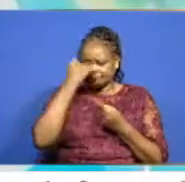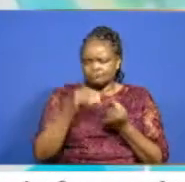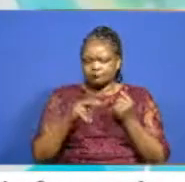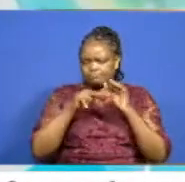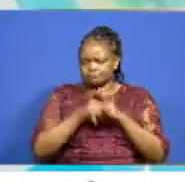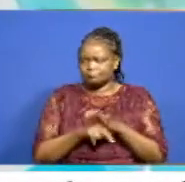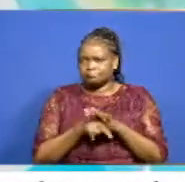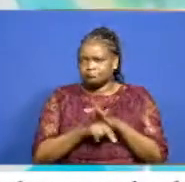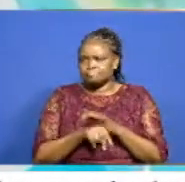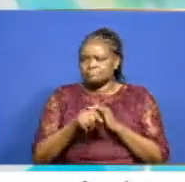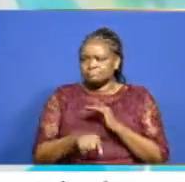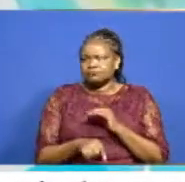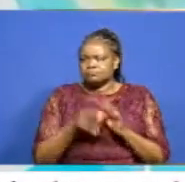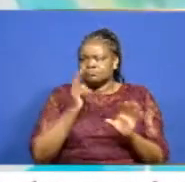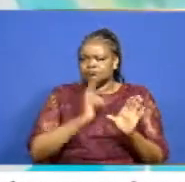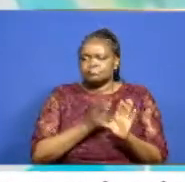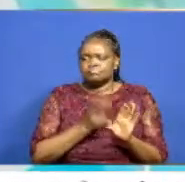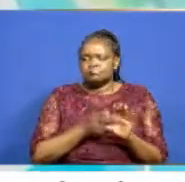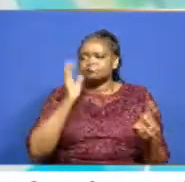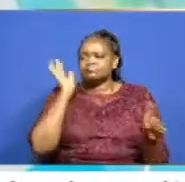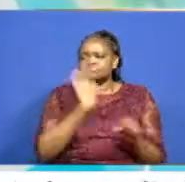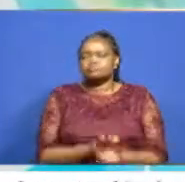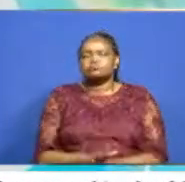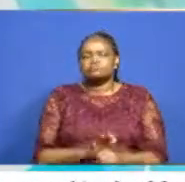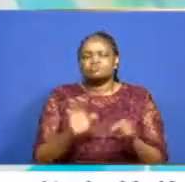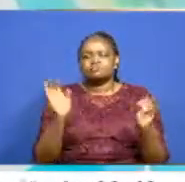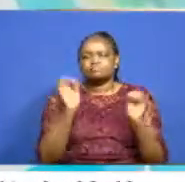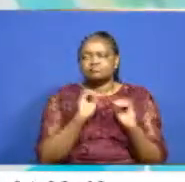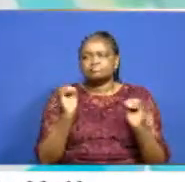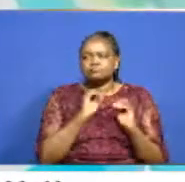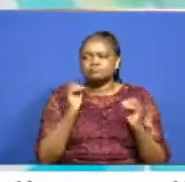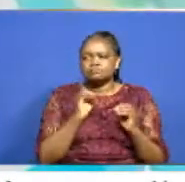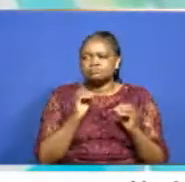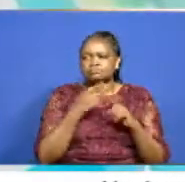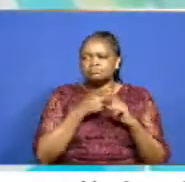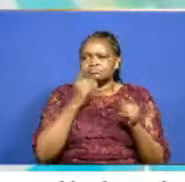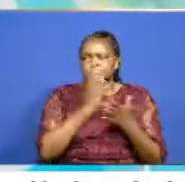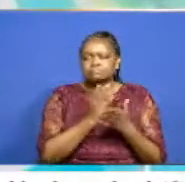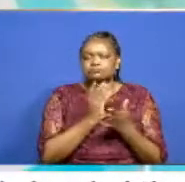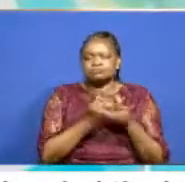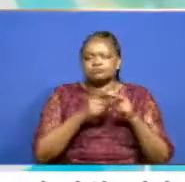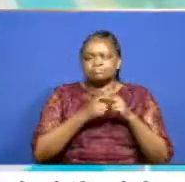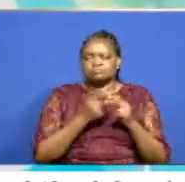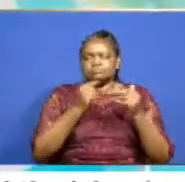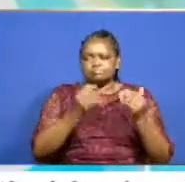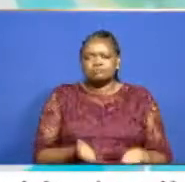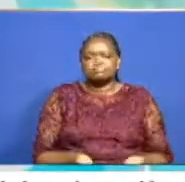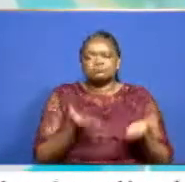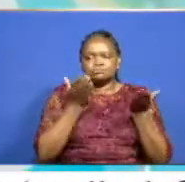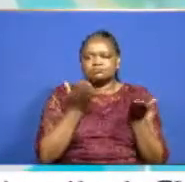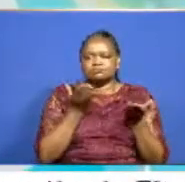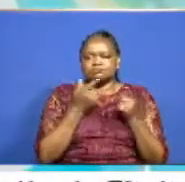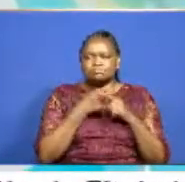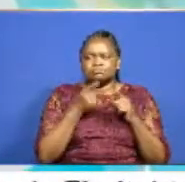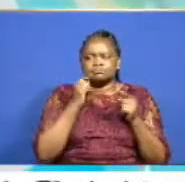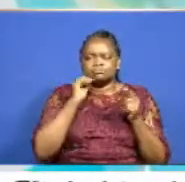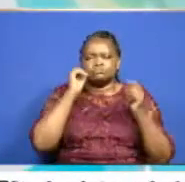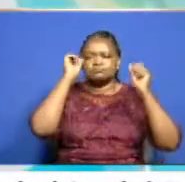been participating much in online learning, though we have actually started and enhanced that. But I